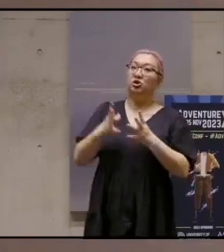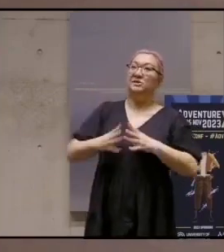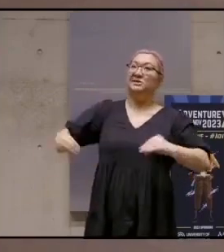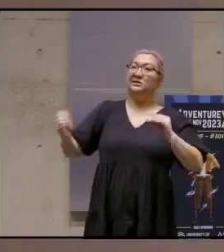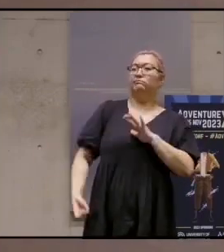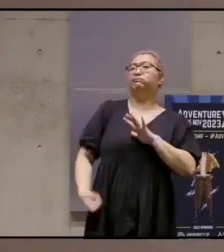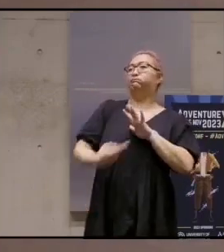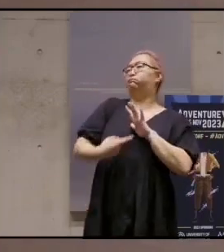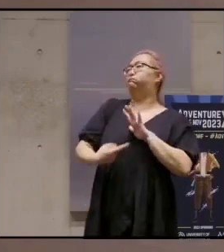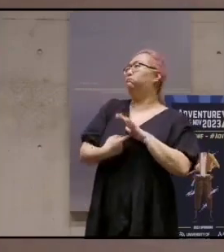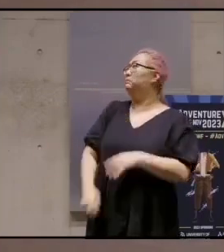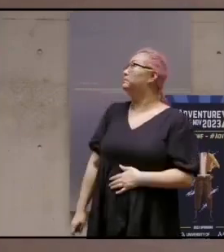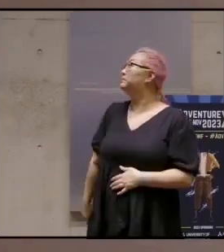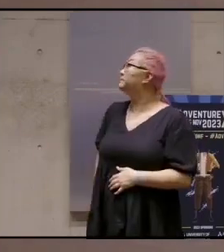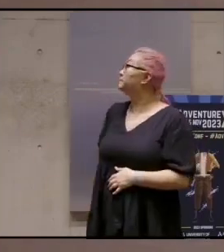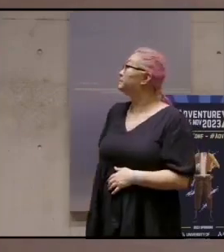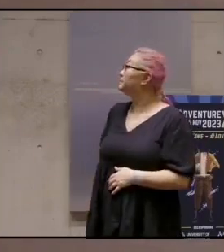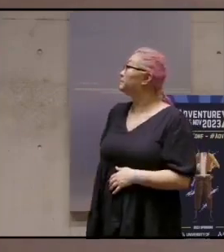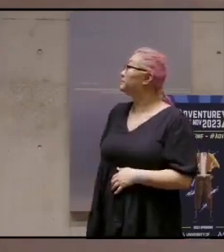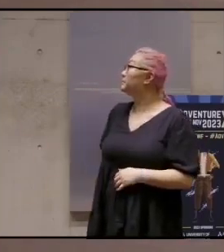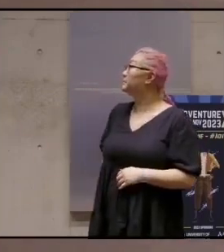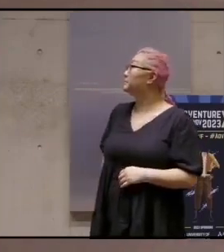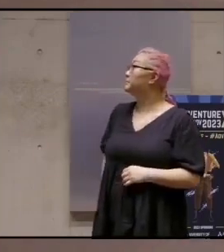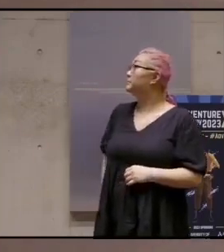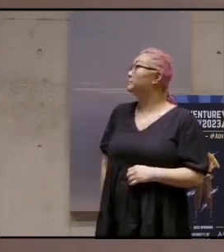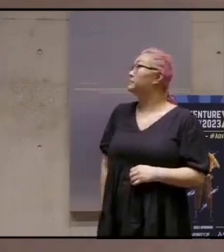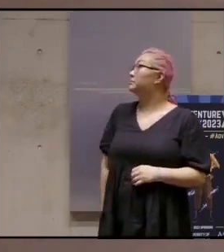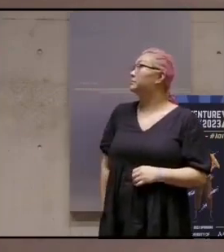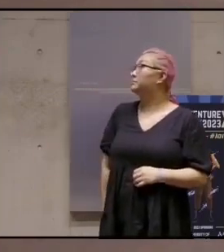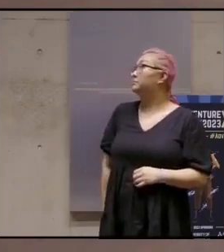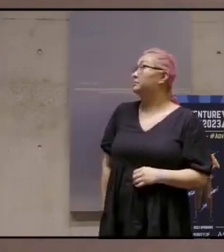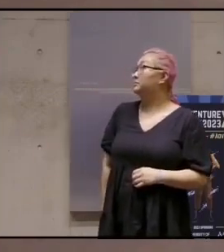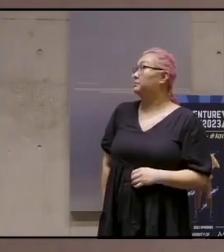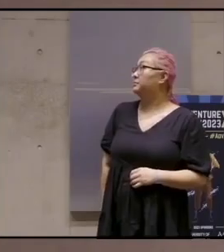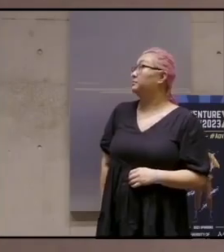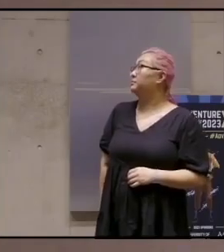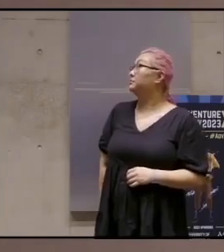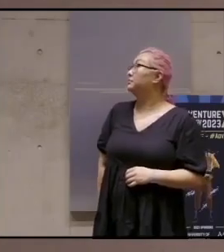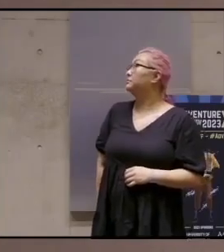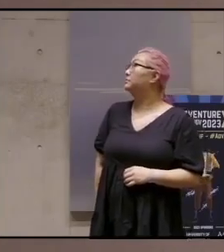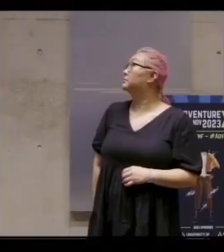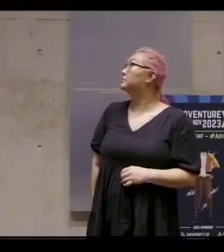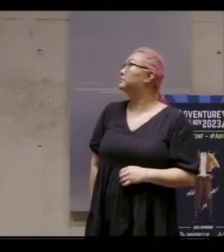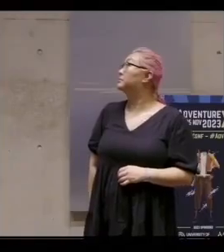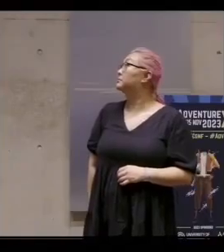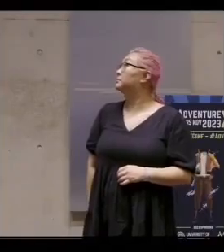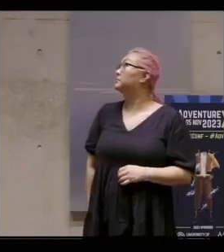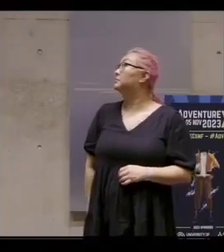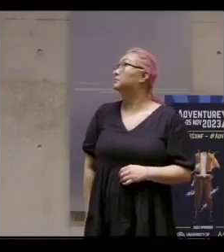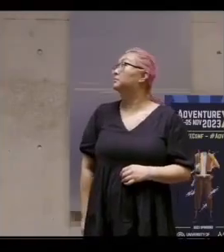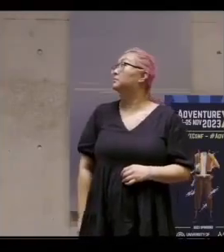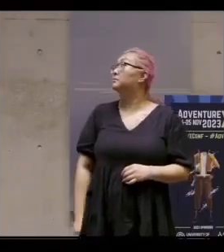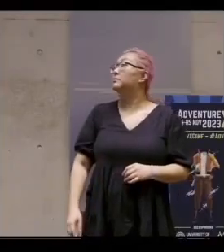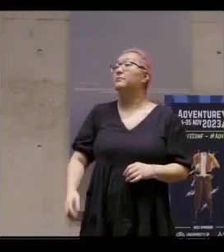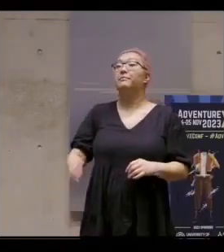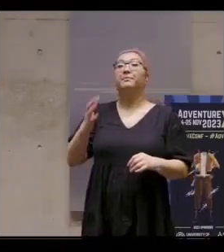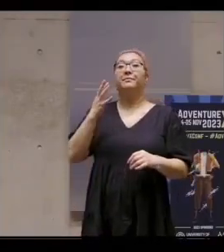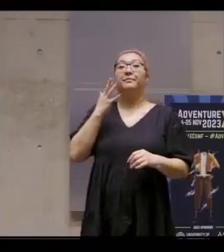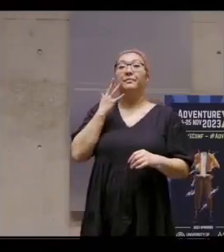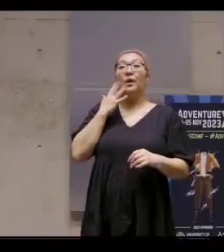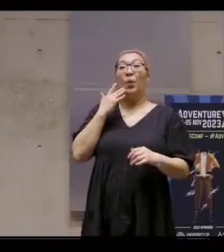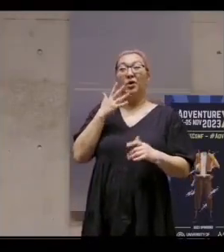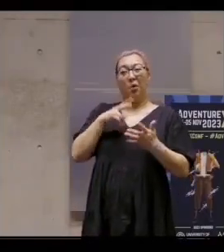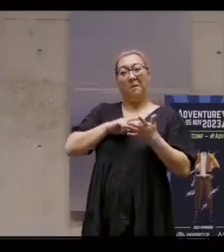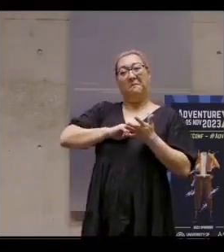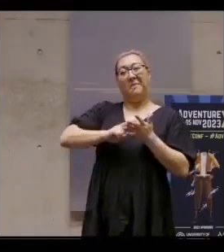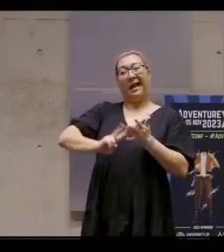When you're planning out timings for an experienced actor and director combination, for a player character,